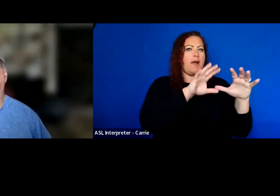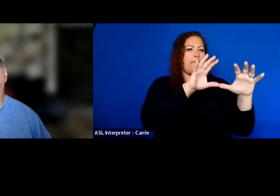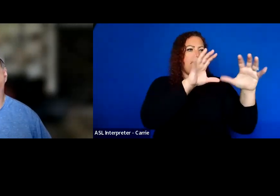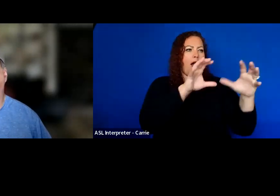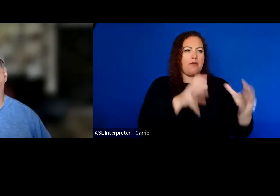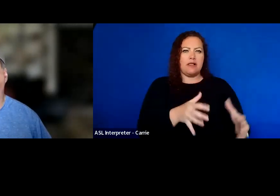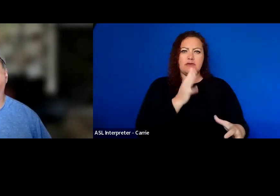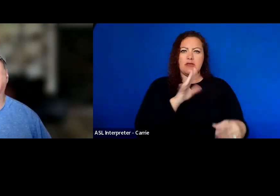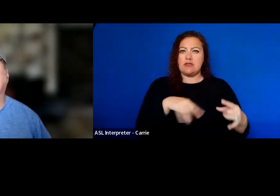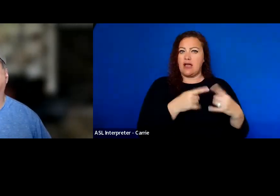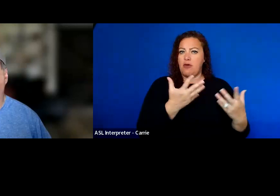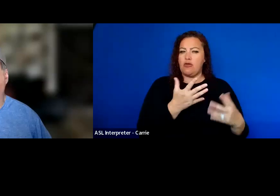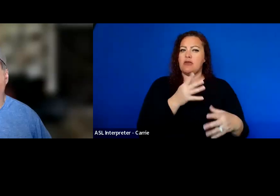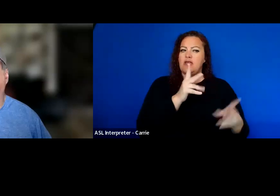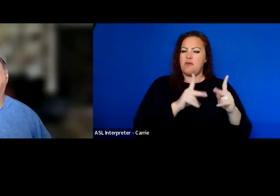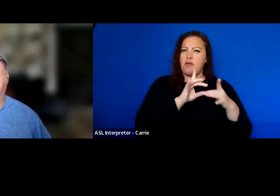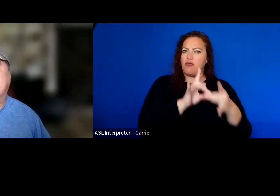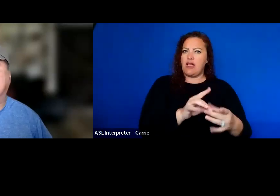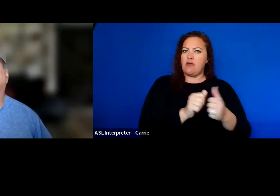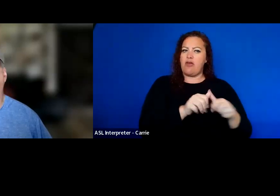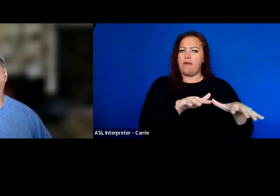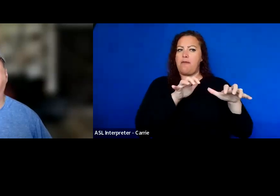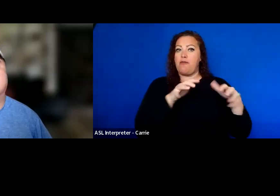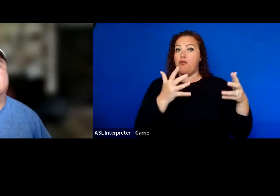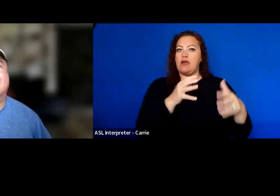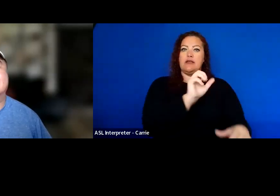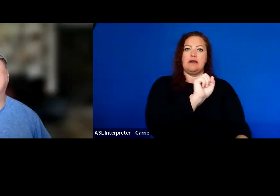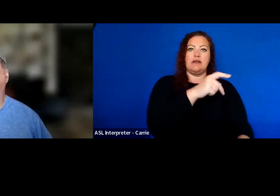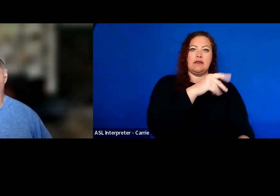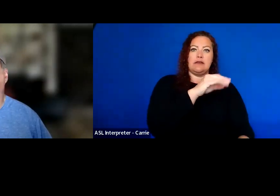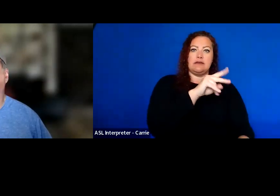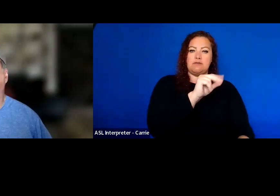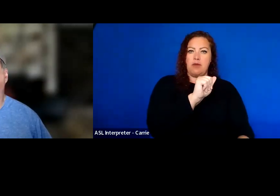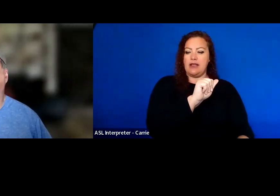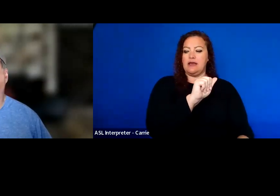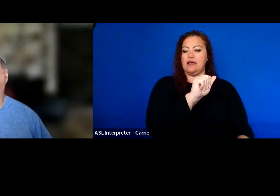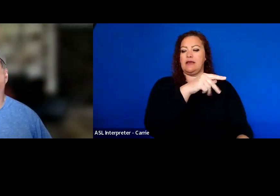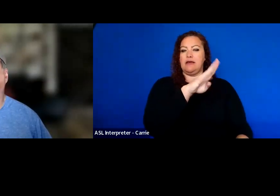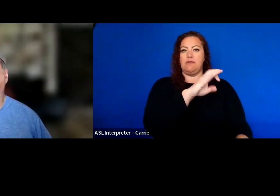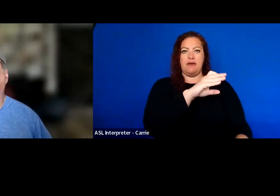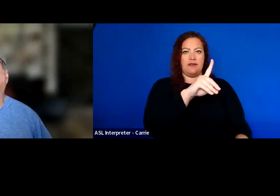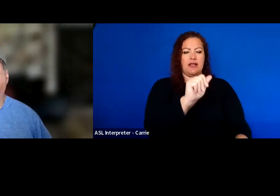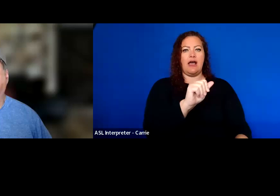that's related to people with paralysis? Spina bifida, brachial plexus injuries,